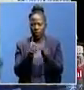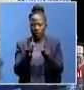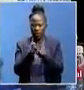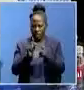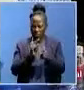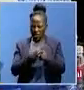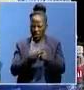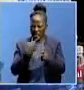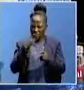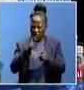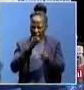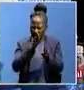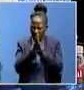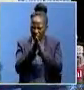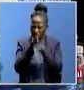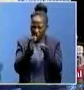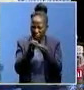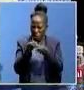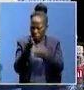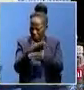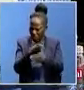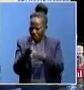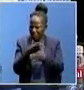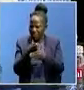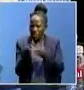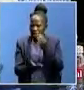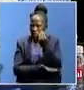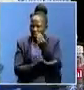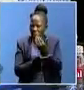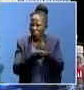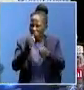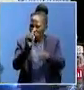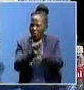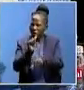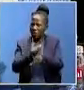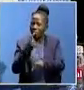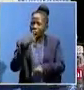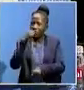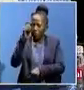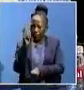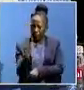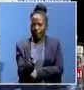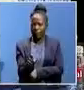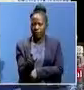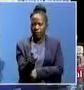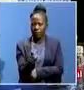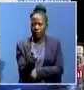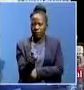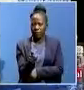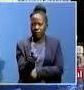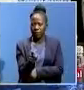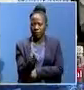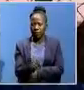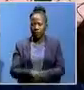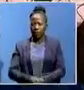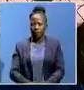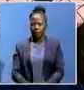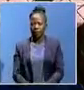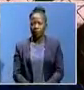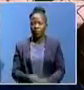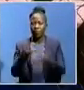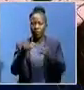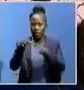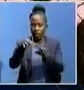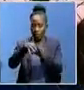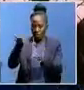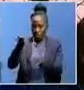that we restore this business to what it is destined and is possible of being in actual fact.